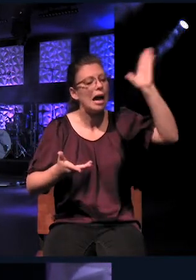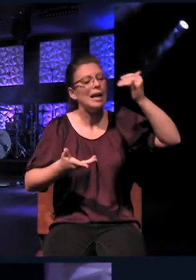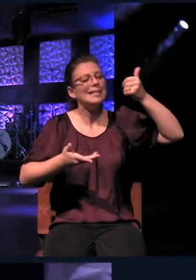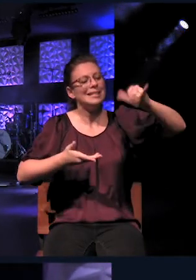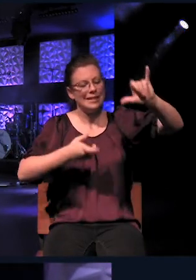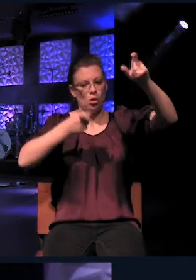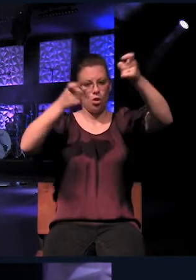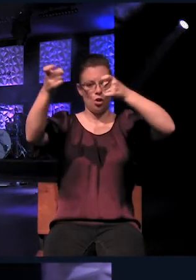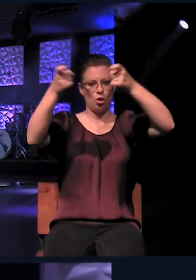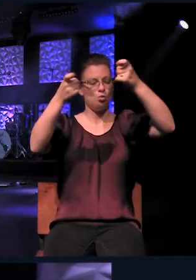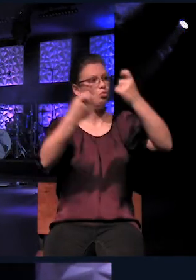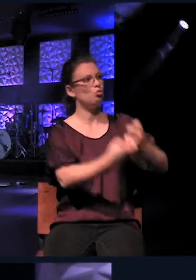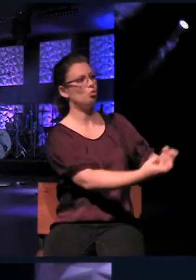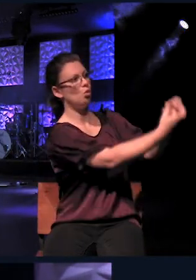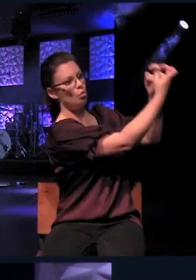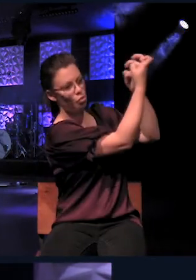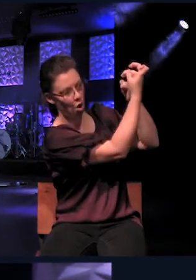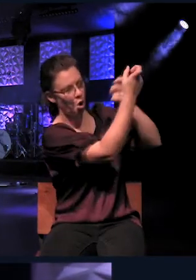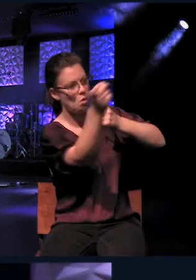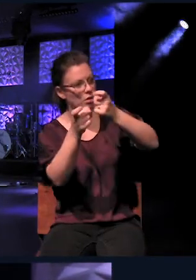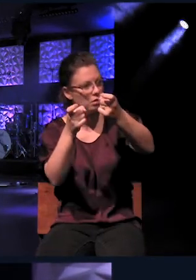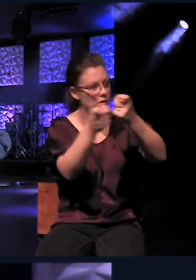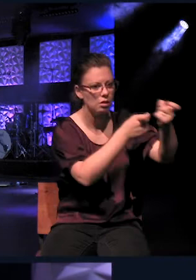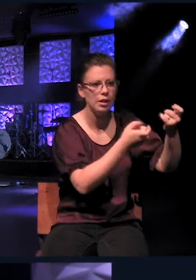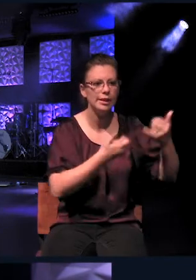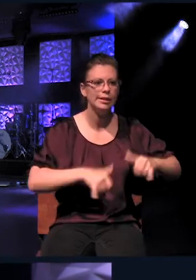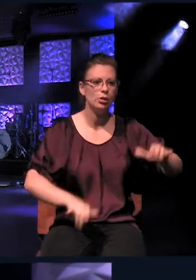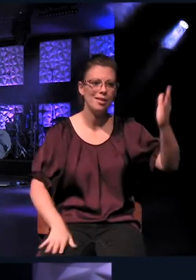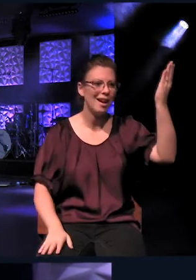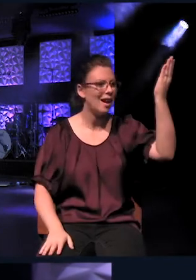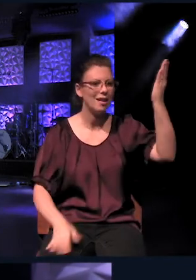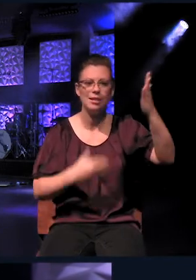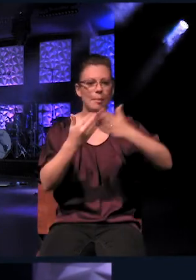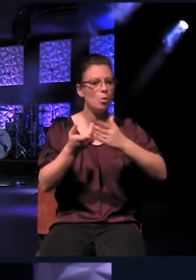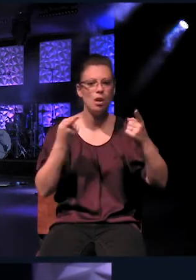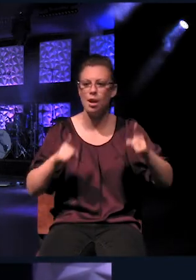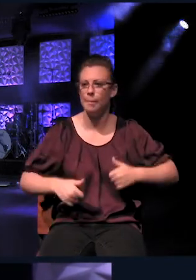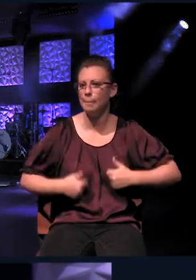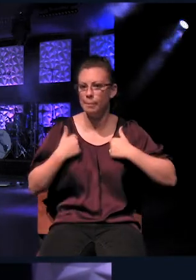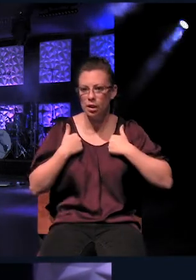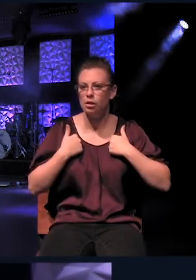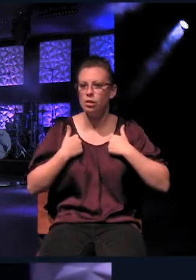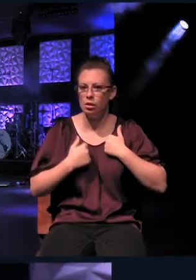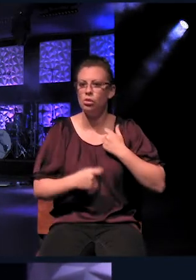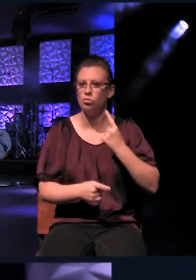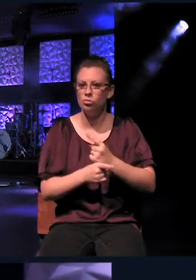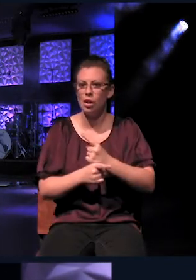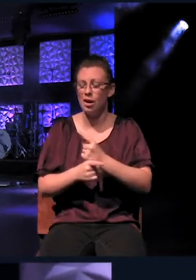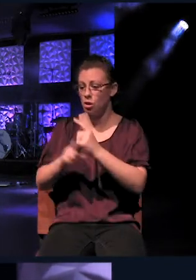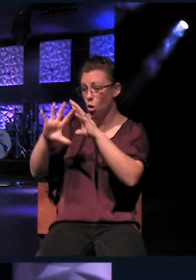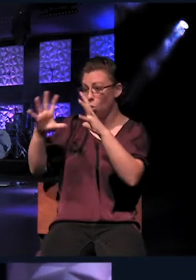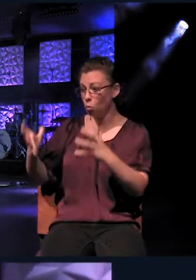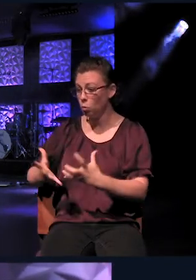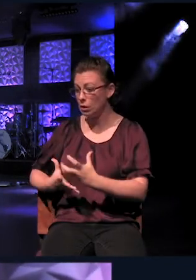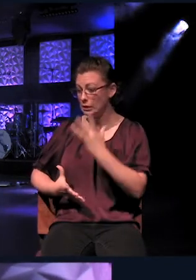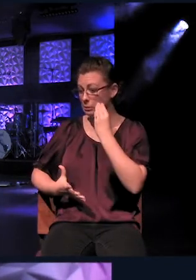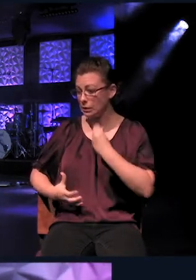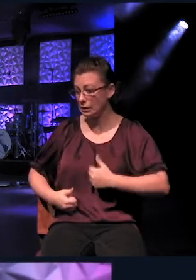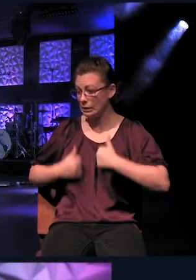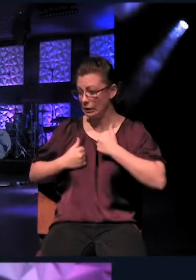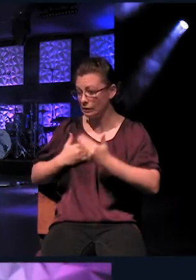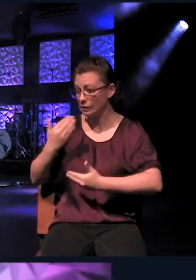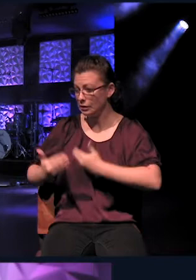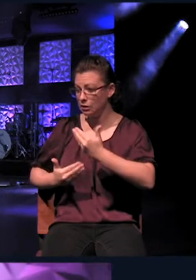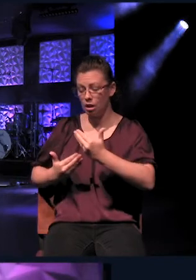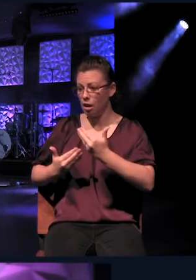And so it relieved me from having to try to figure it all out. No matter what happens in our world, we know that